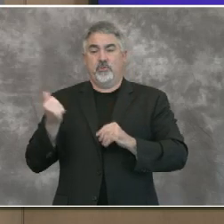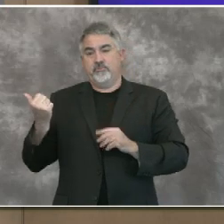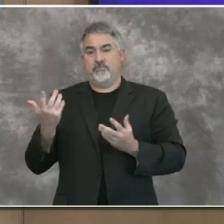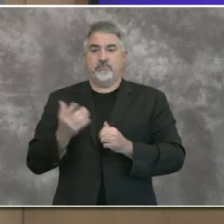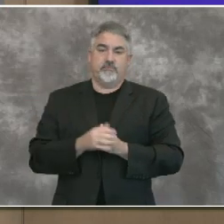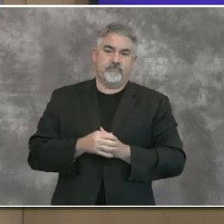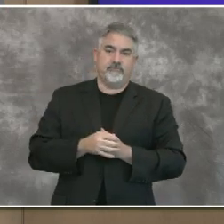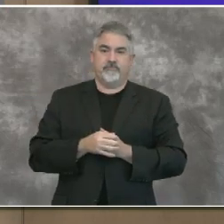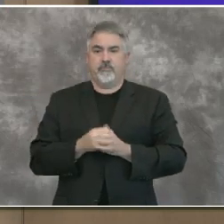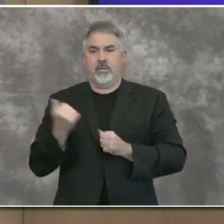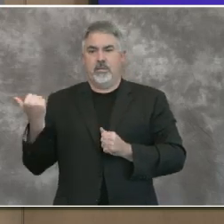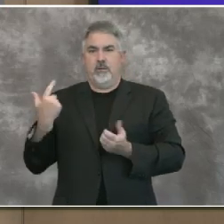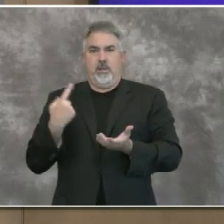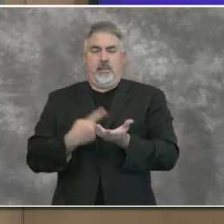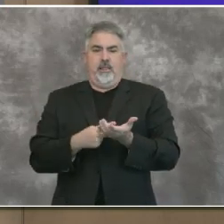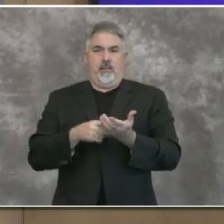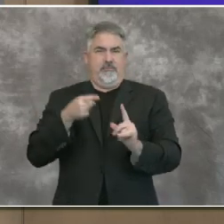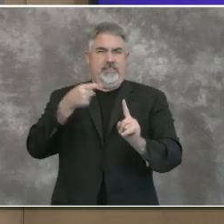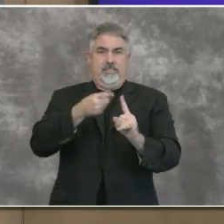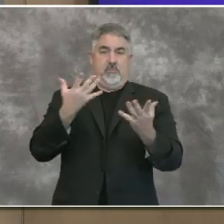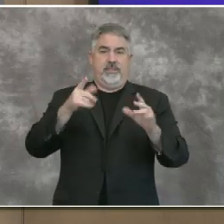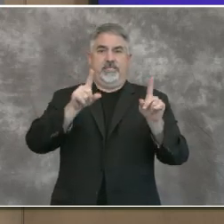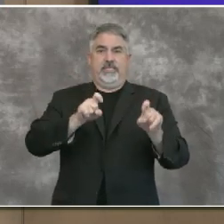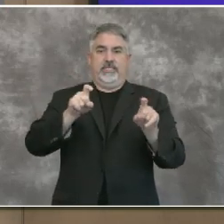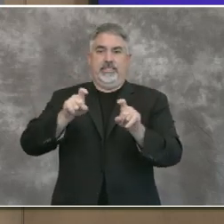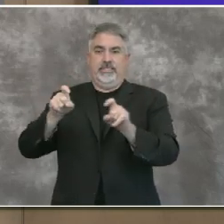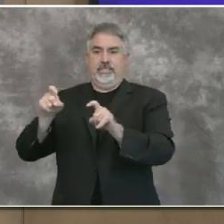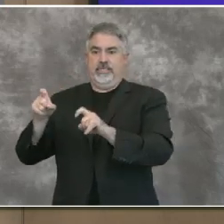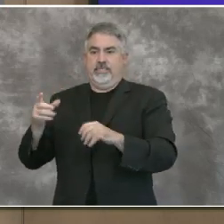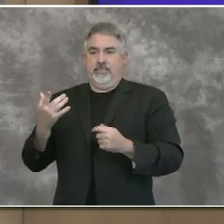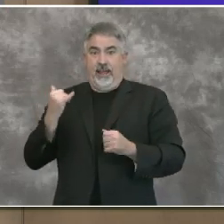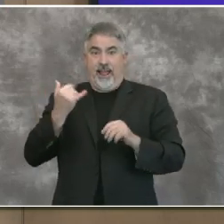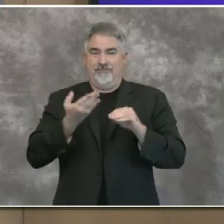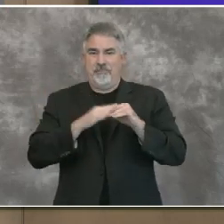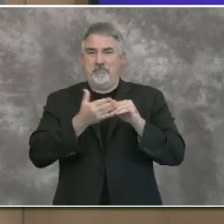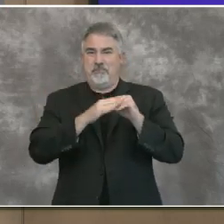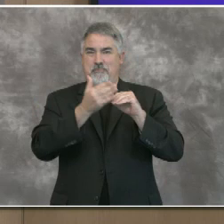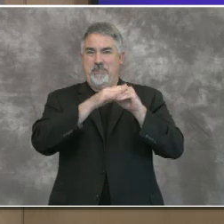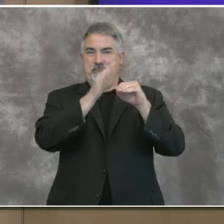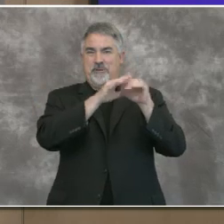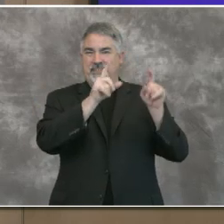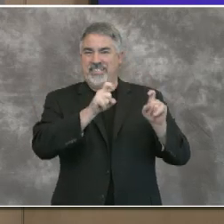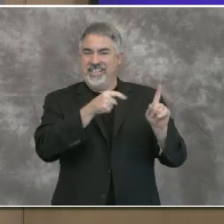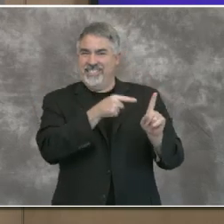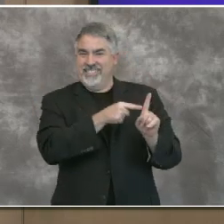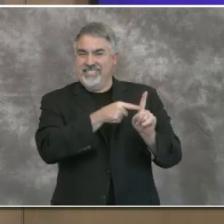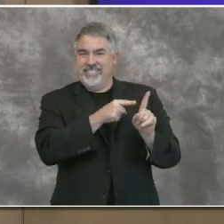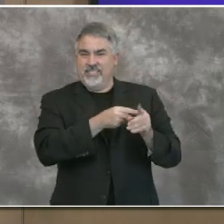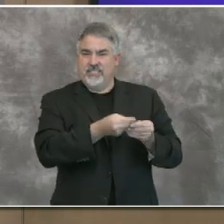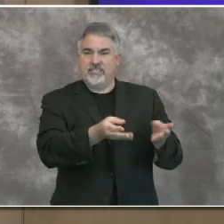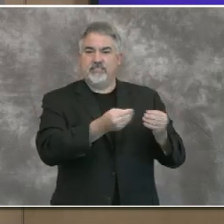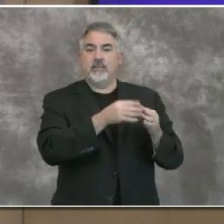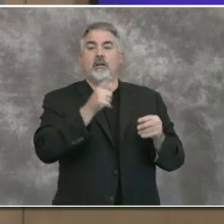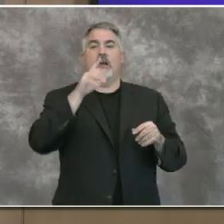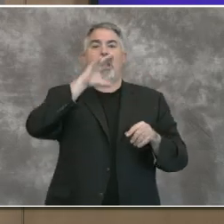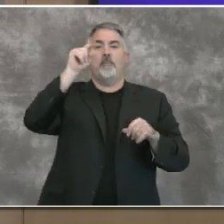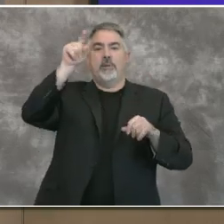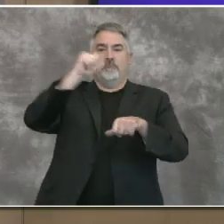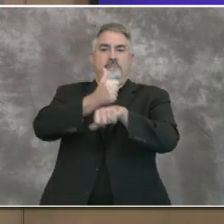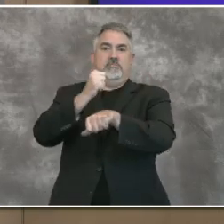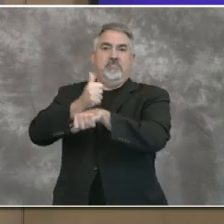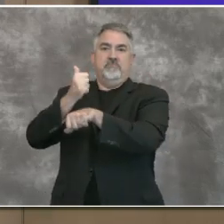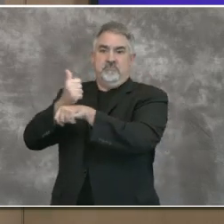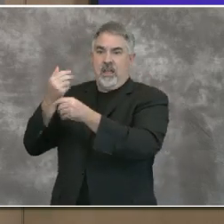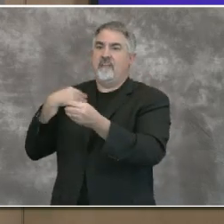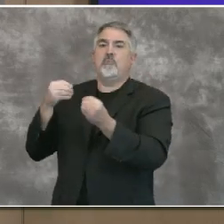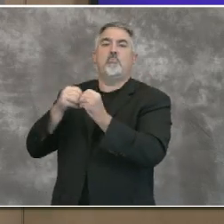increase in the availability of testing. We're seeing many new companies and entities offer tests. We're seeing all kinds of new types